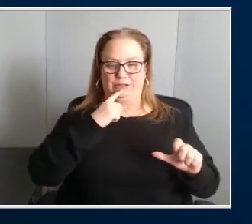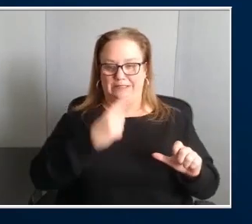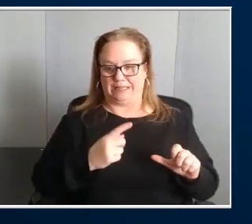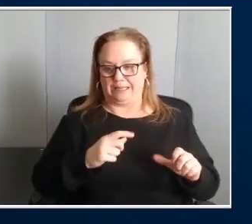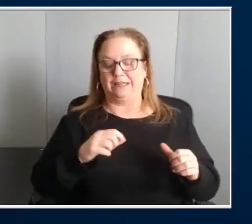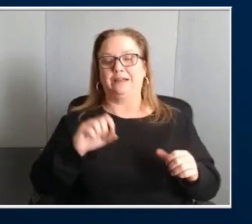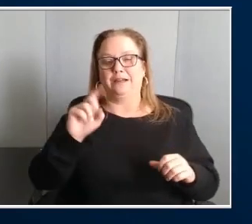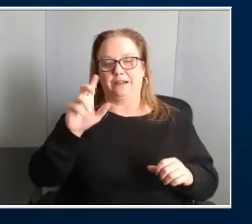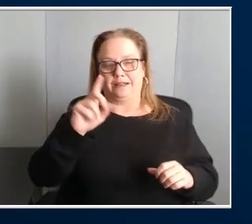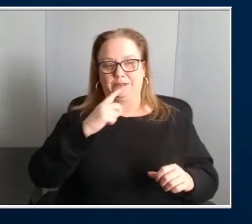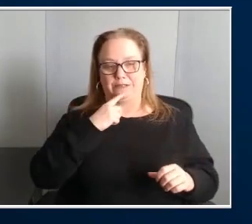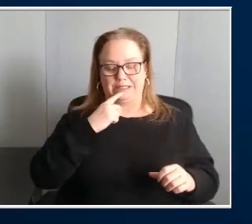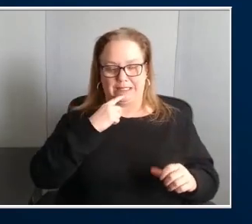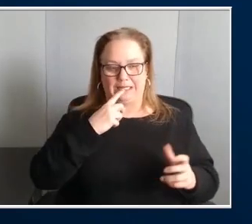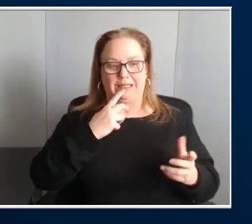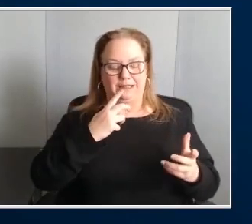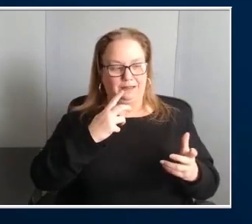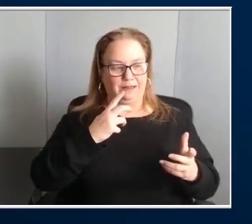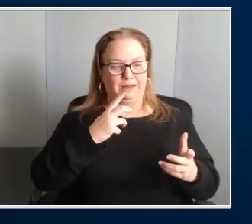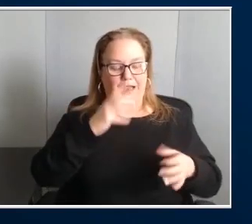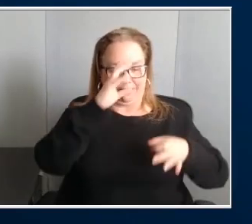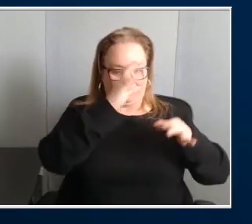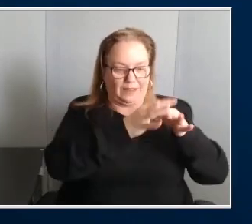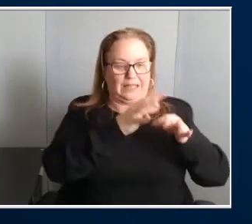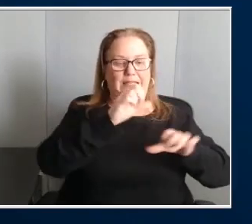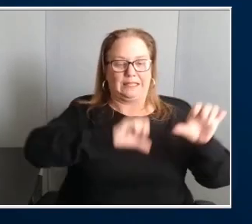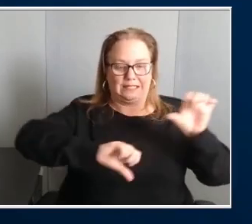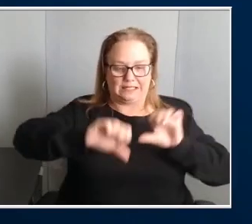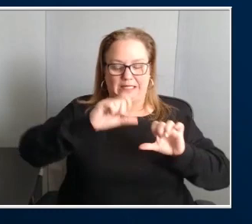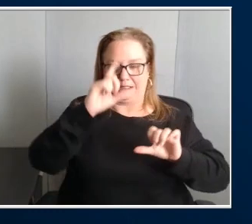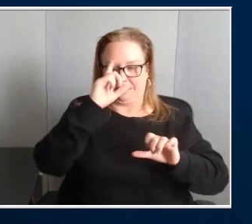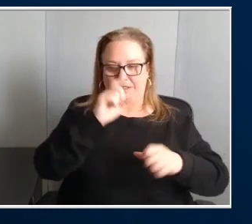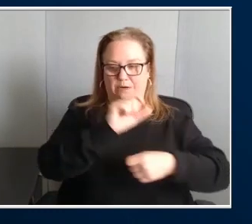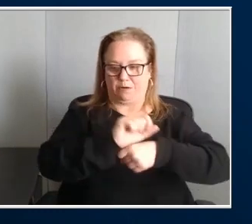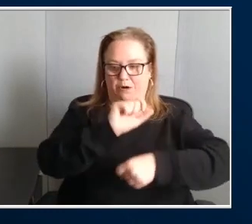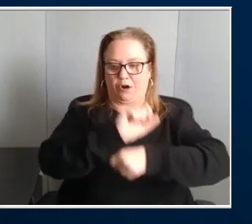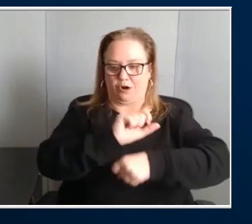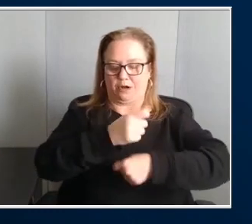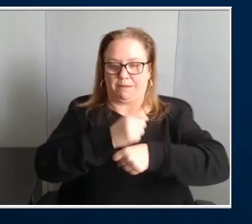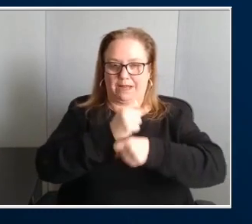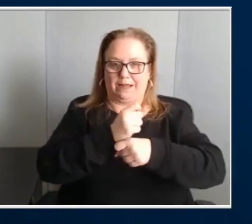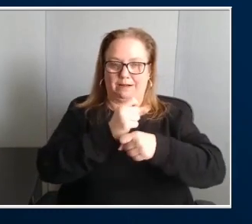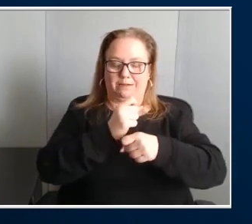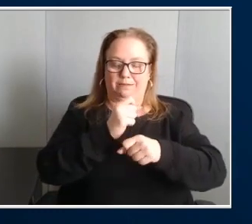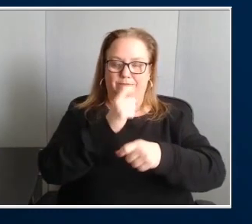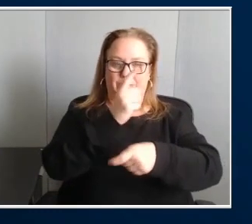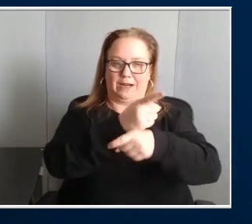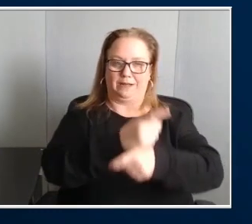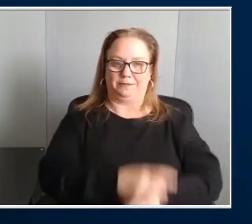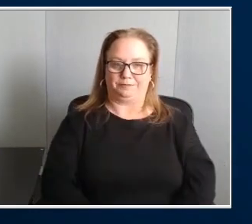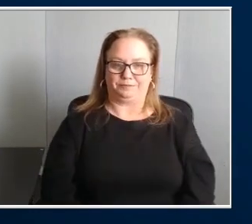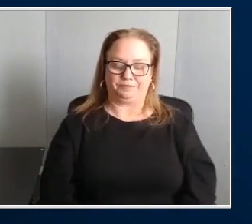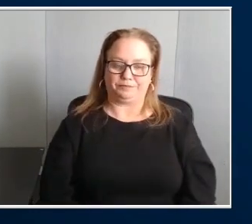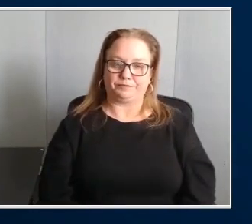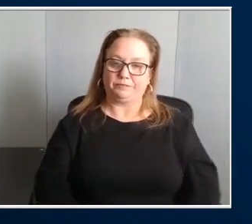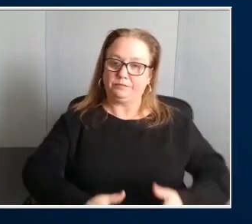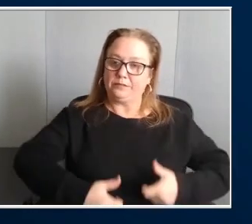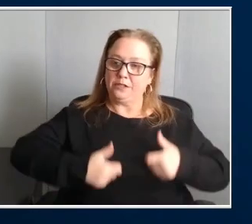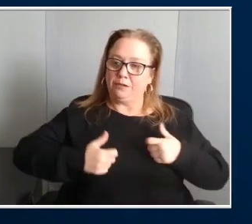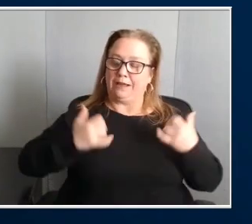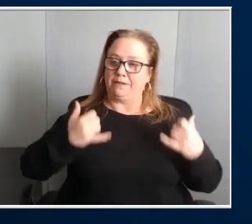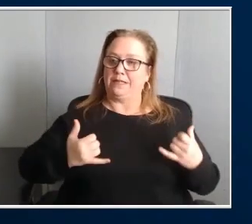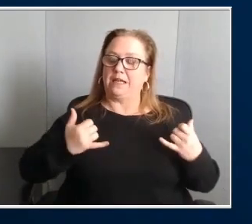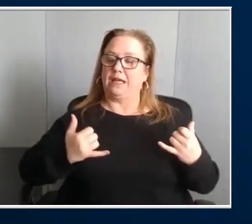That's what we always say. You got to have some faith in the science, because we really work hard to make it right. So, how is your life today?